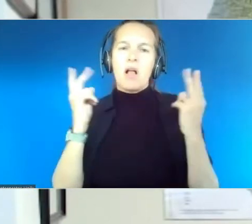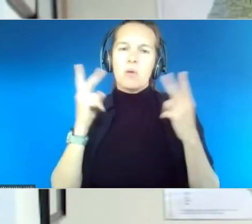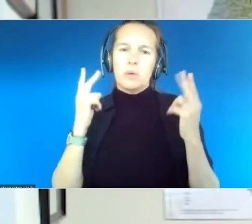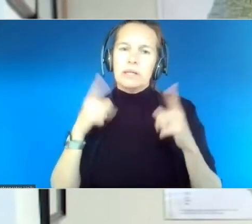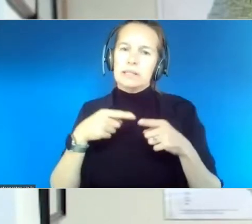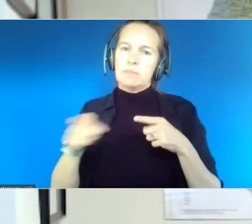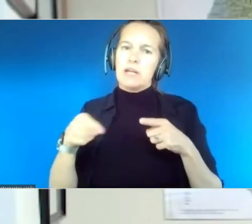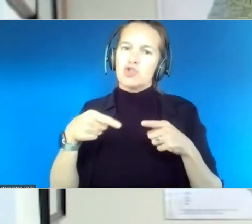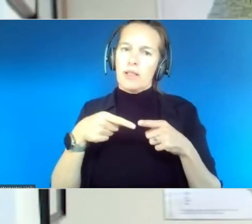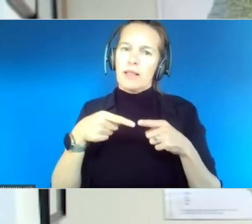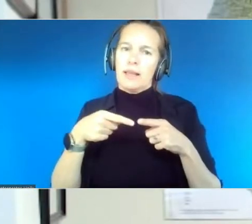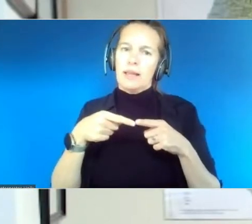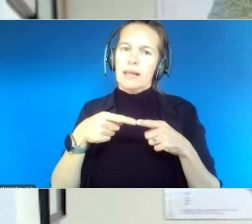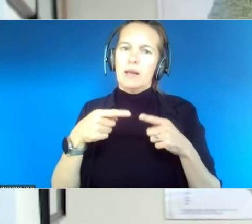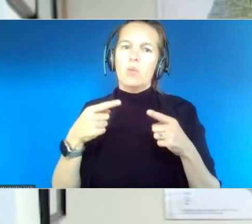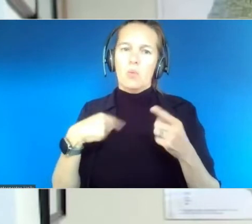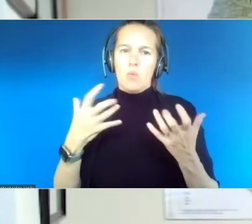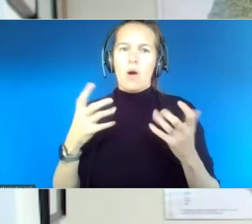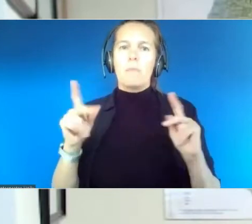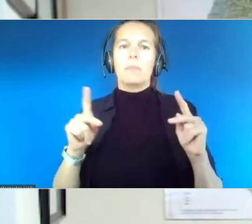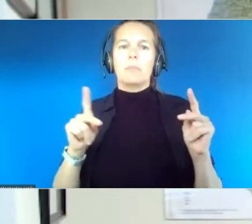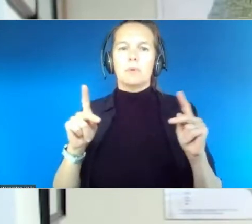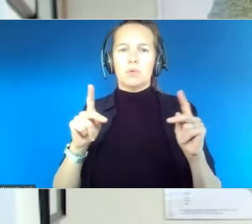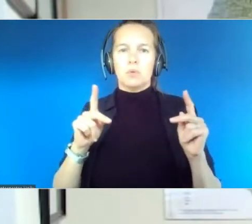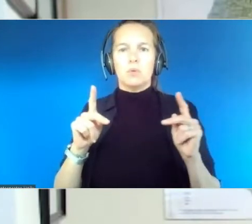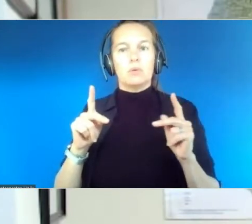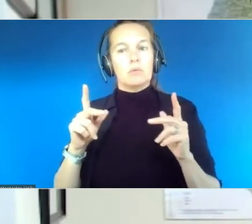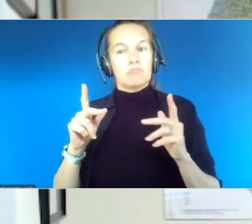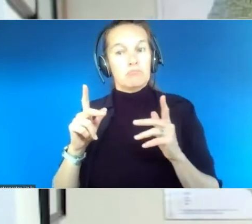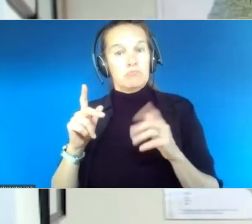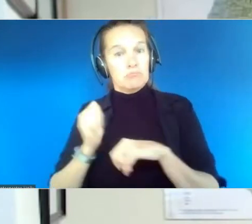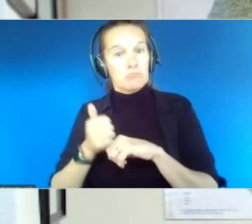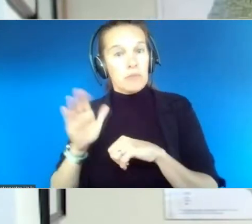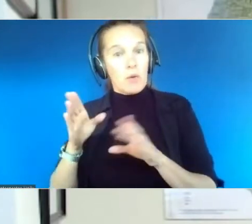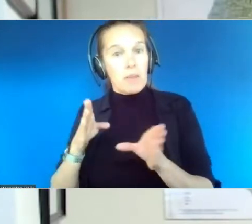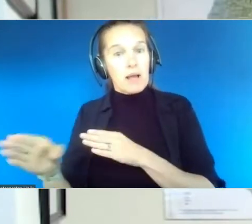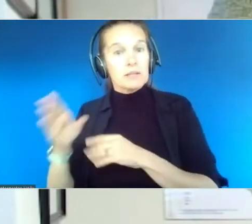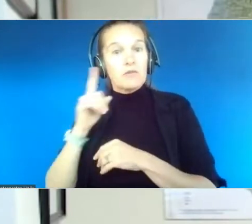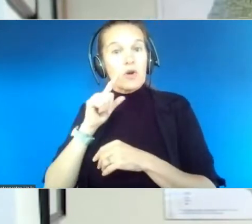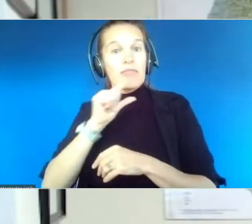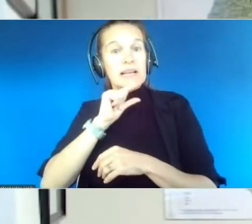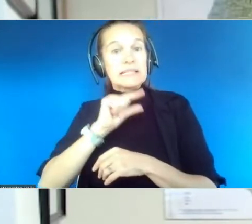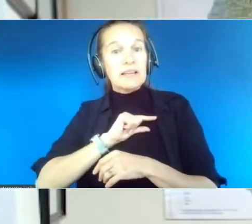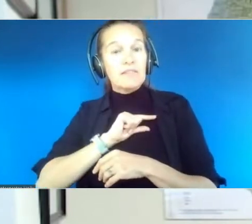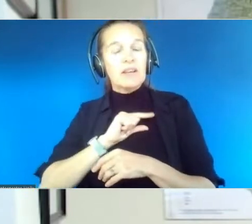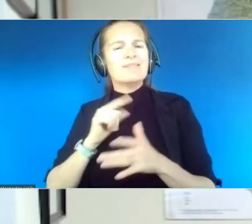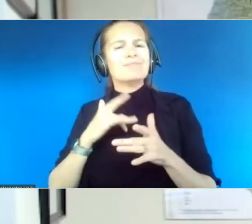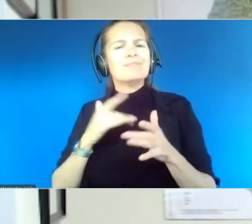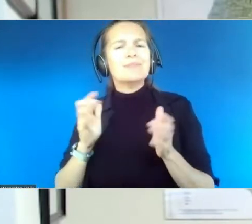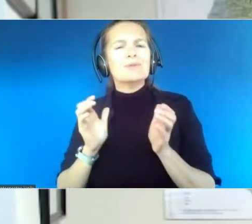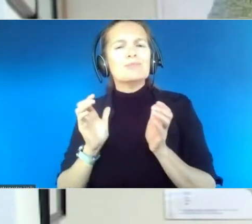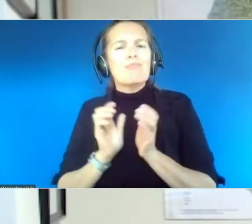have people pay attention and make plans for Thanksgiving that are probably smaller